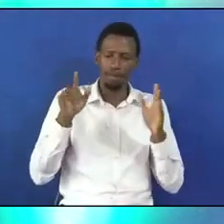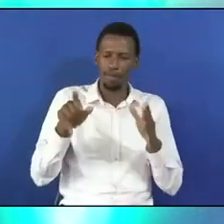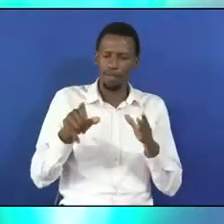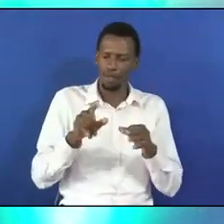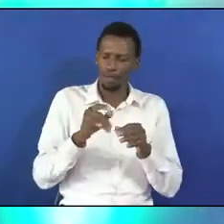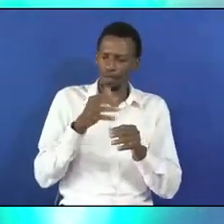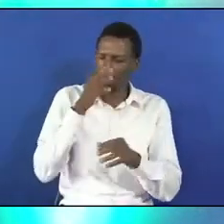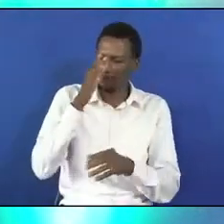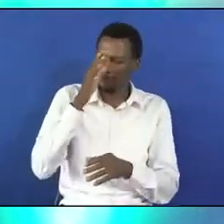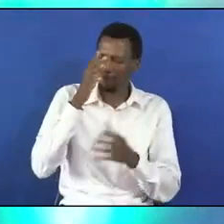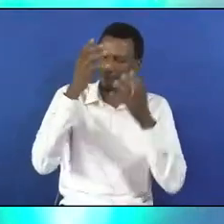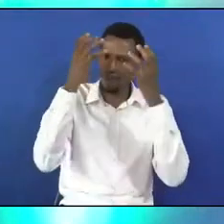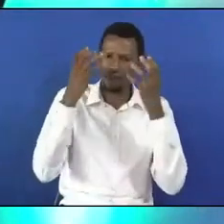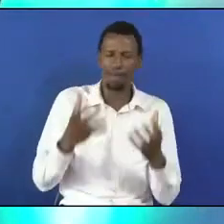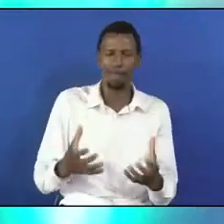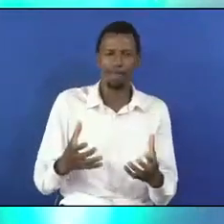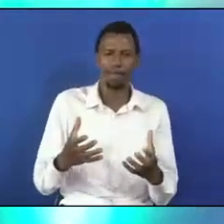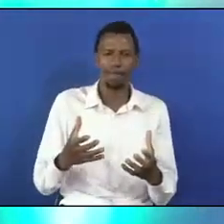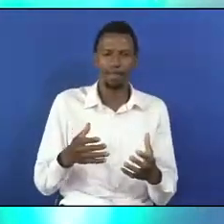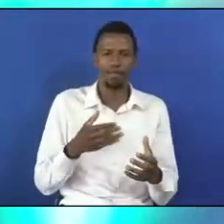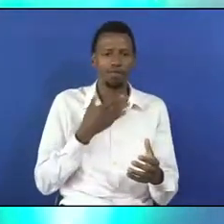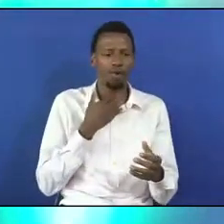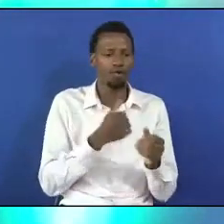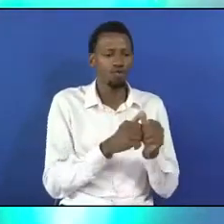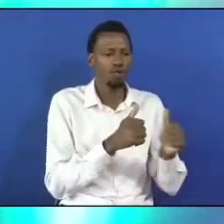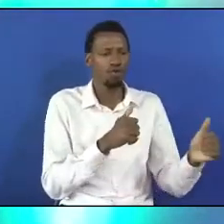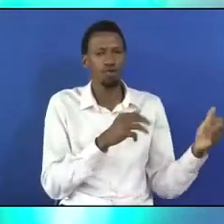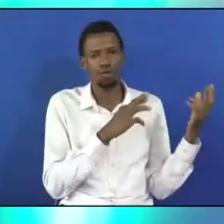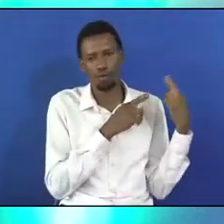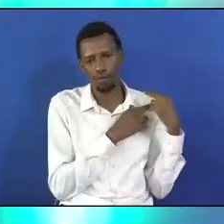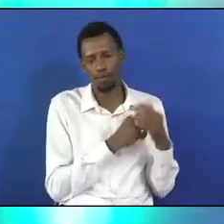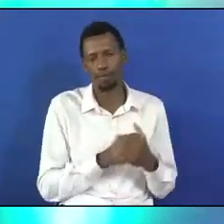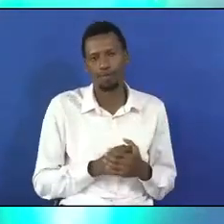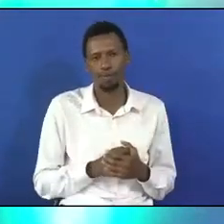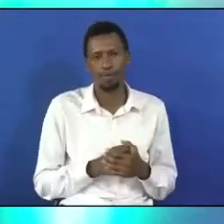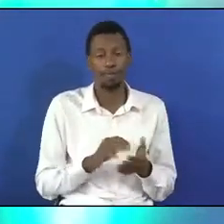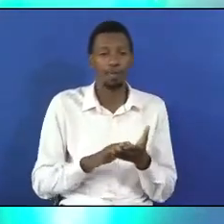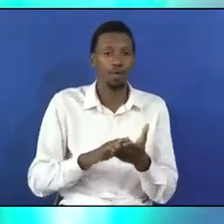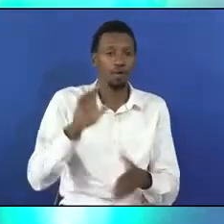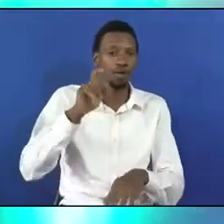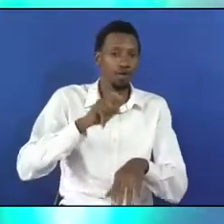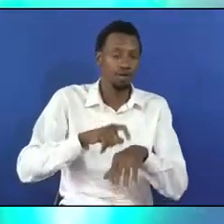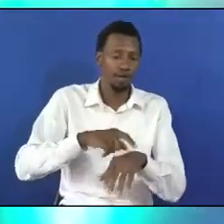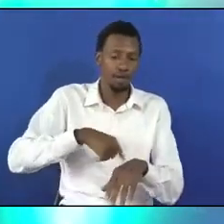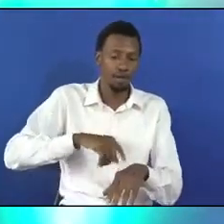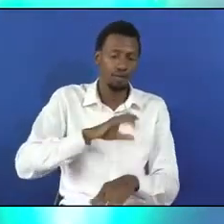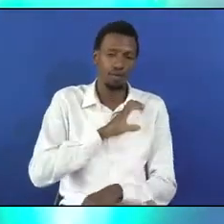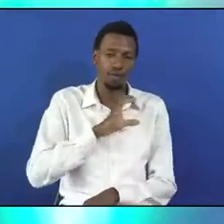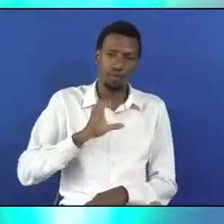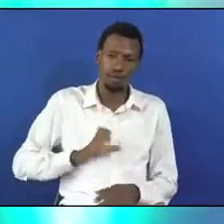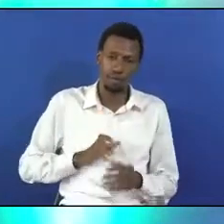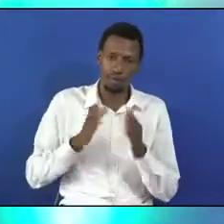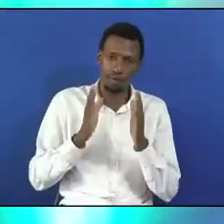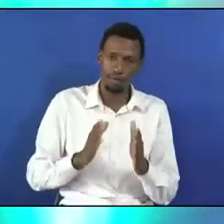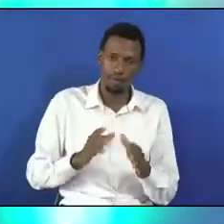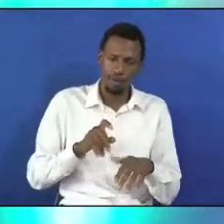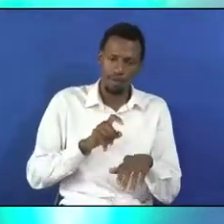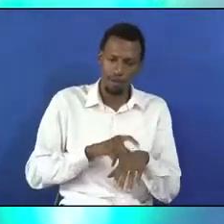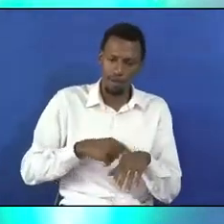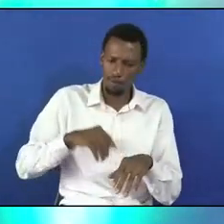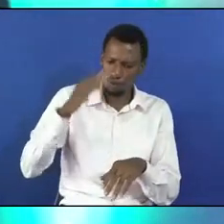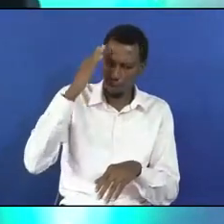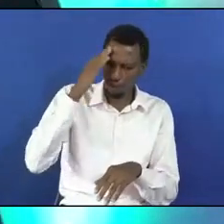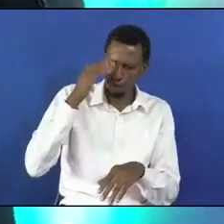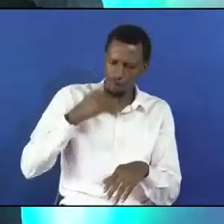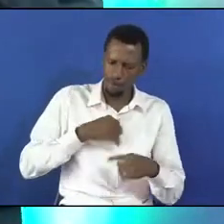avoid responsibility. Most of the time as Christians, when we know that we have done something which have hurt our brothers, when